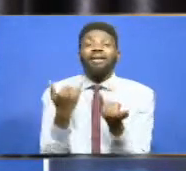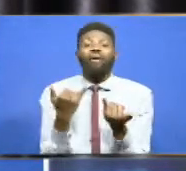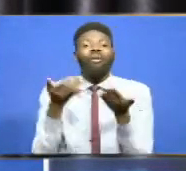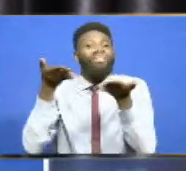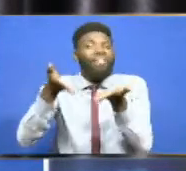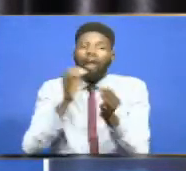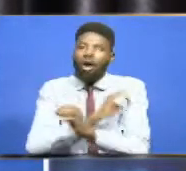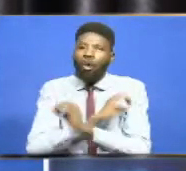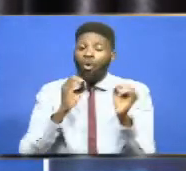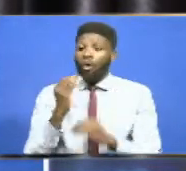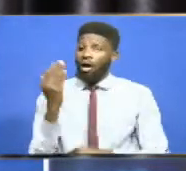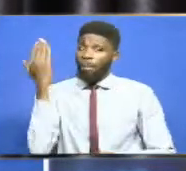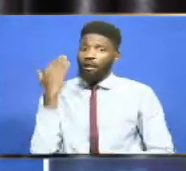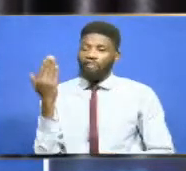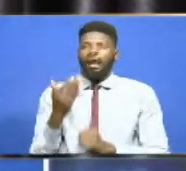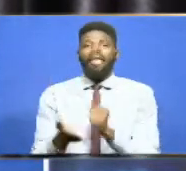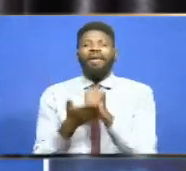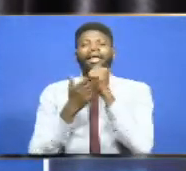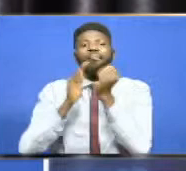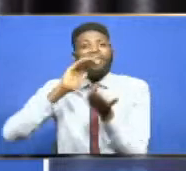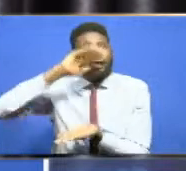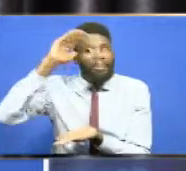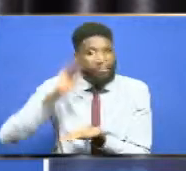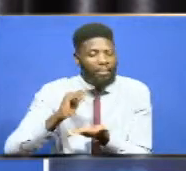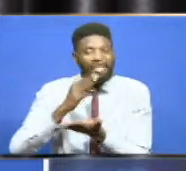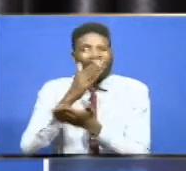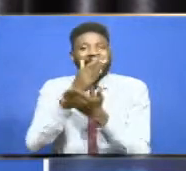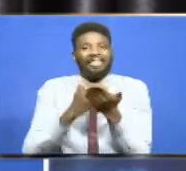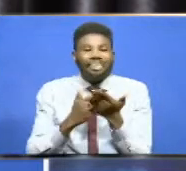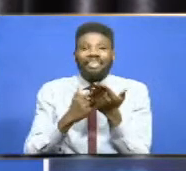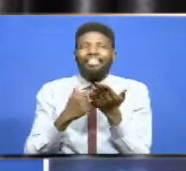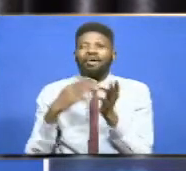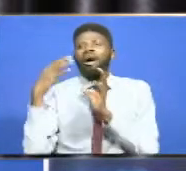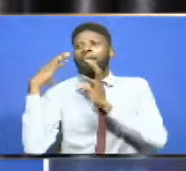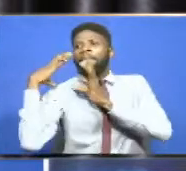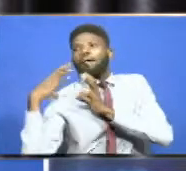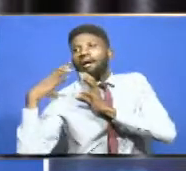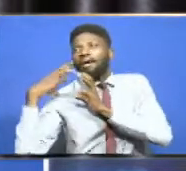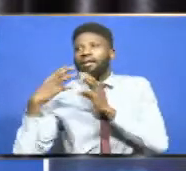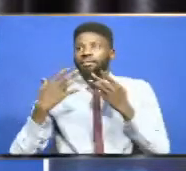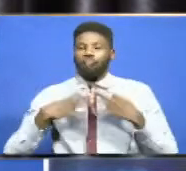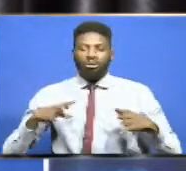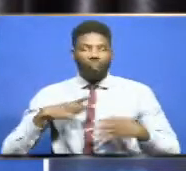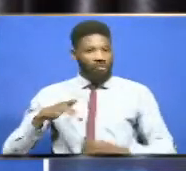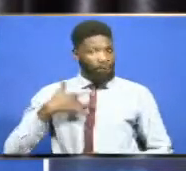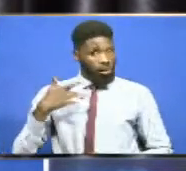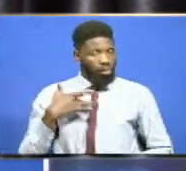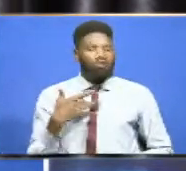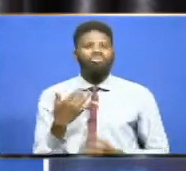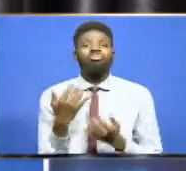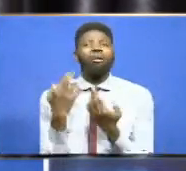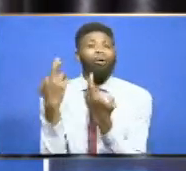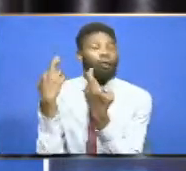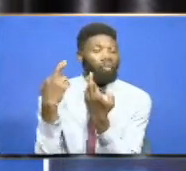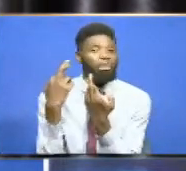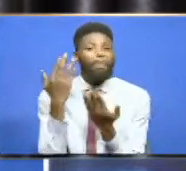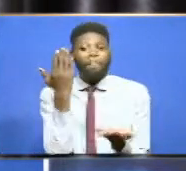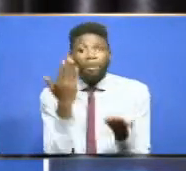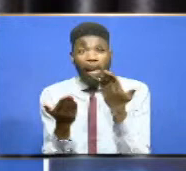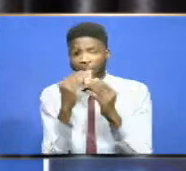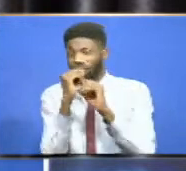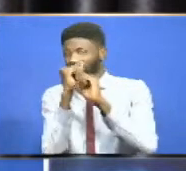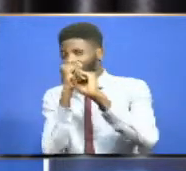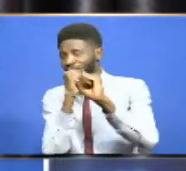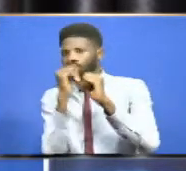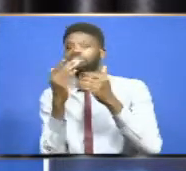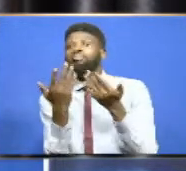somewhat easing some of the pressure that the citizens were feeling. Indeed, it is a hope, perhaps, from what we are seeing from this